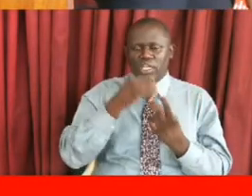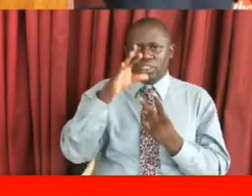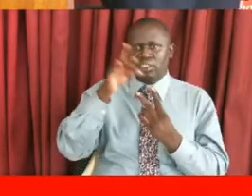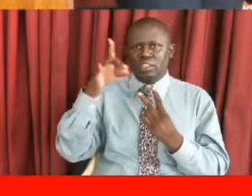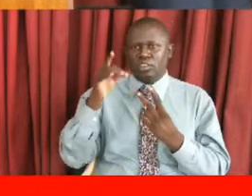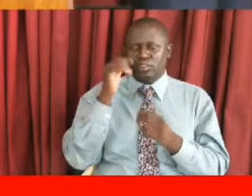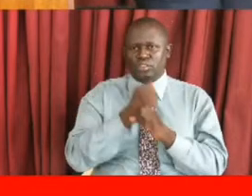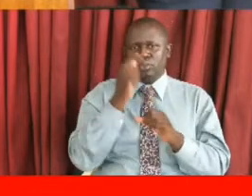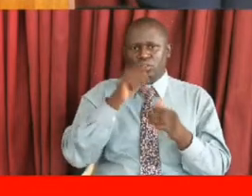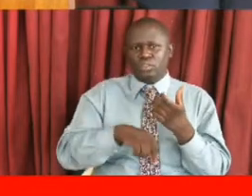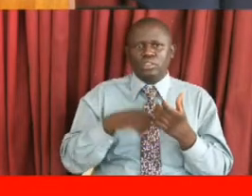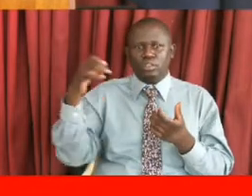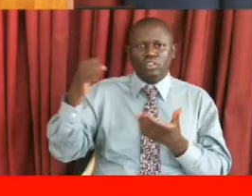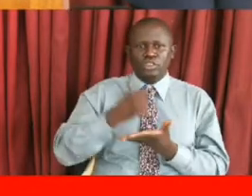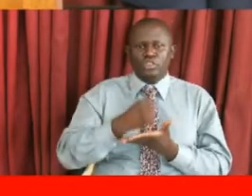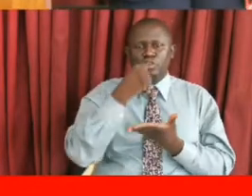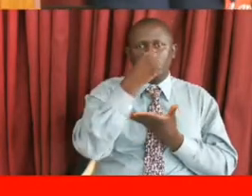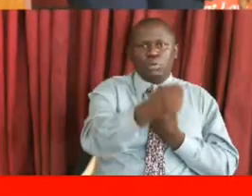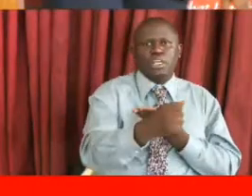place his